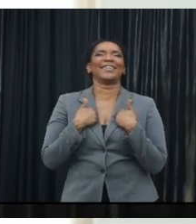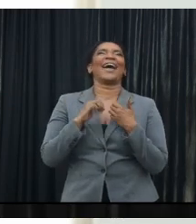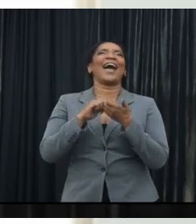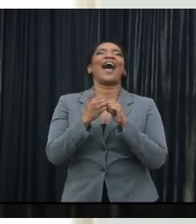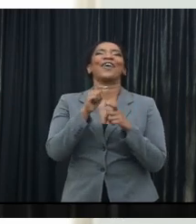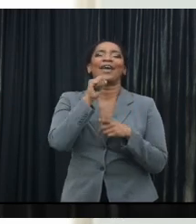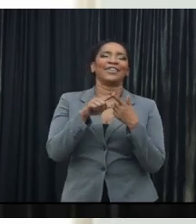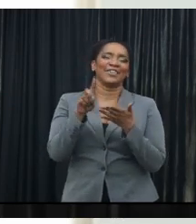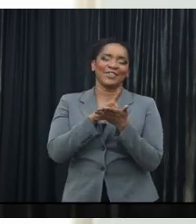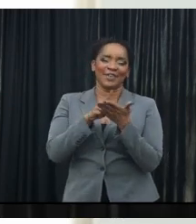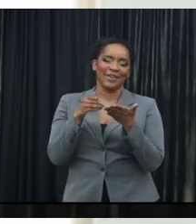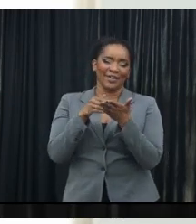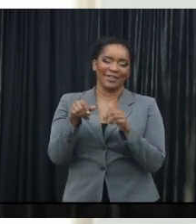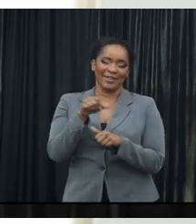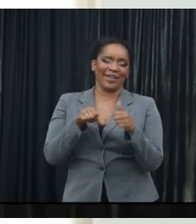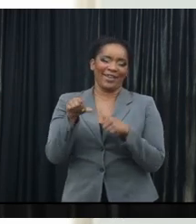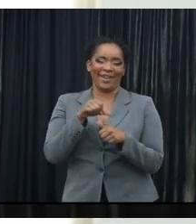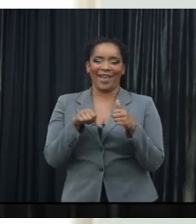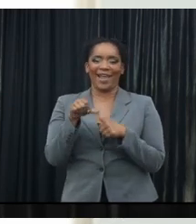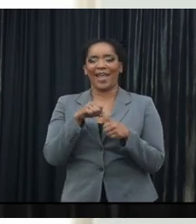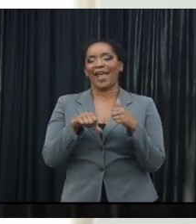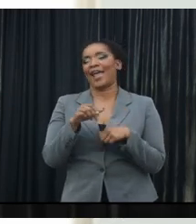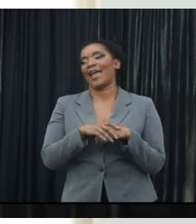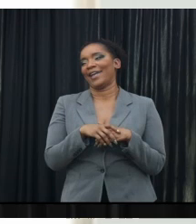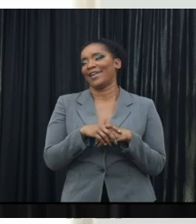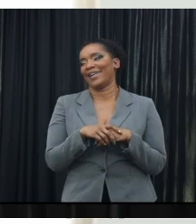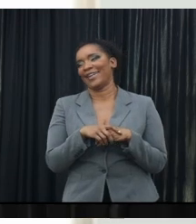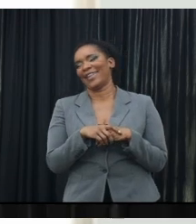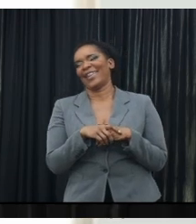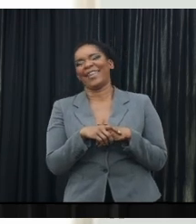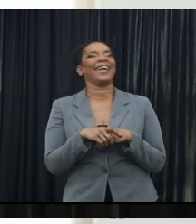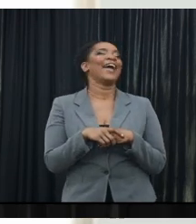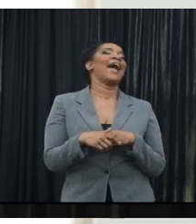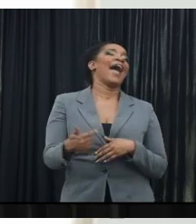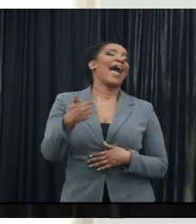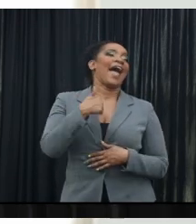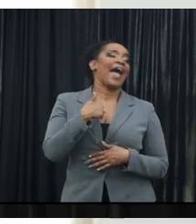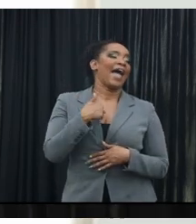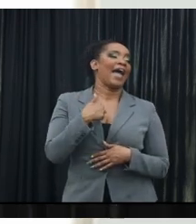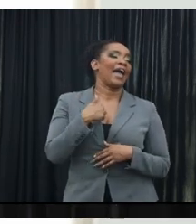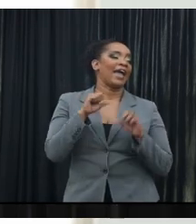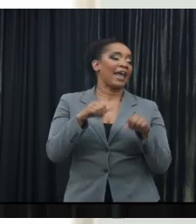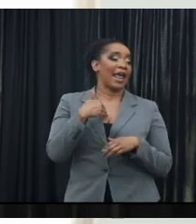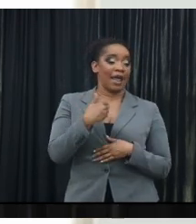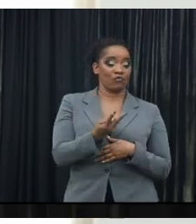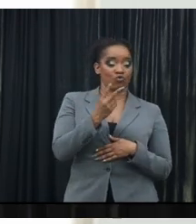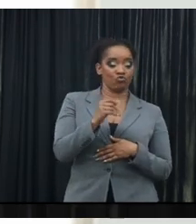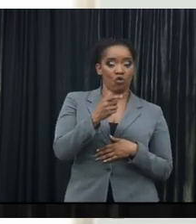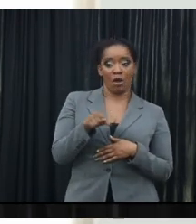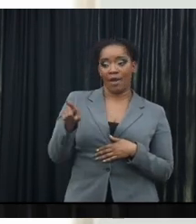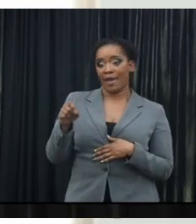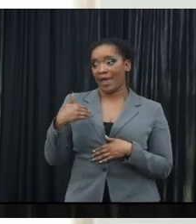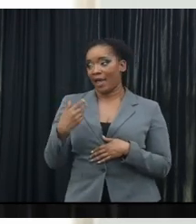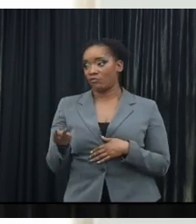I wasn't allowed to have that dog, why'd you let them have that dog? And I can't have two dogs, why do they get to have two dogs? Or, you